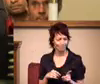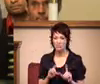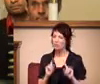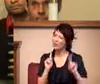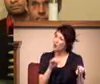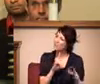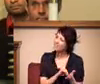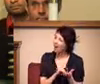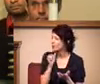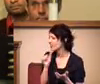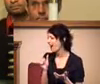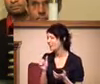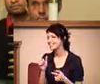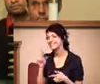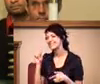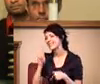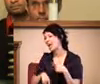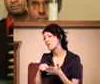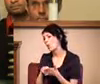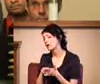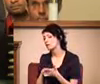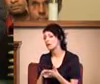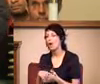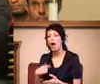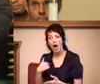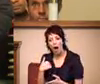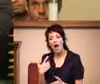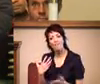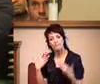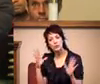I have been in those situations in my life.